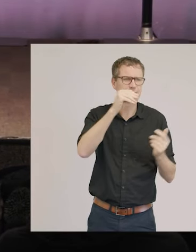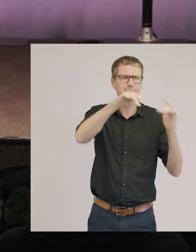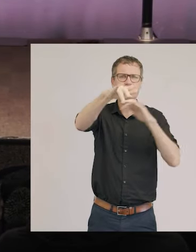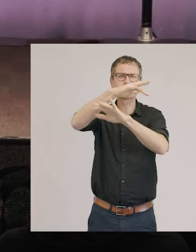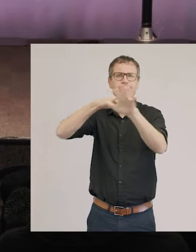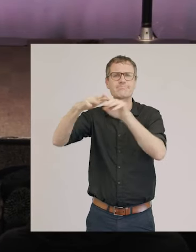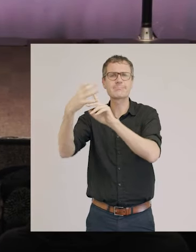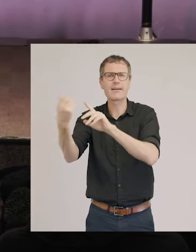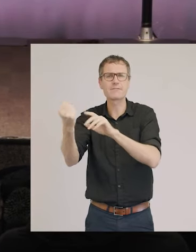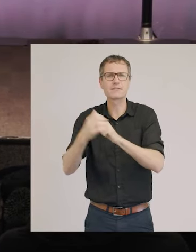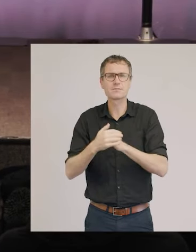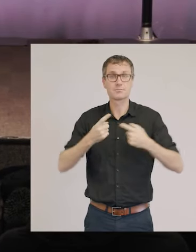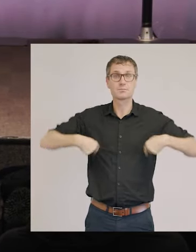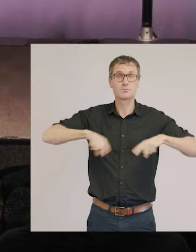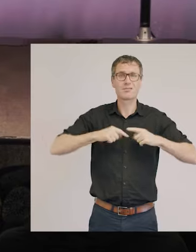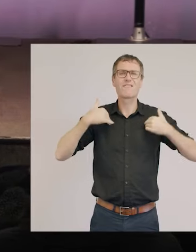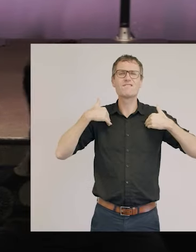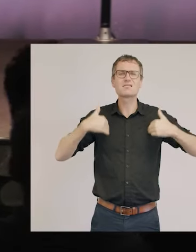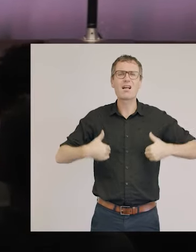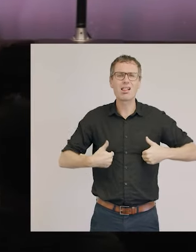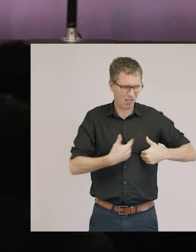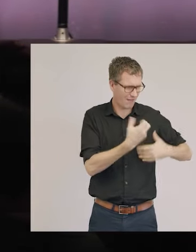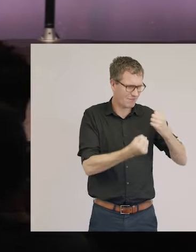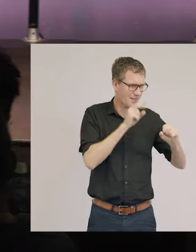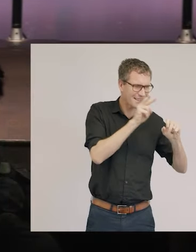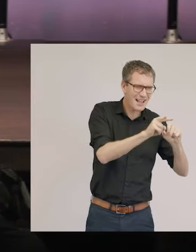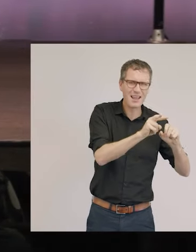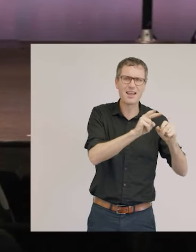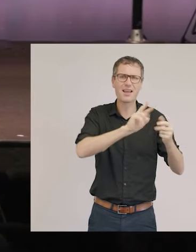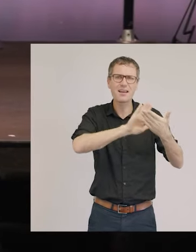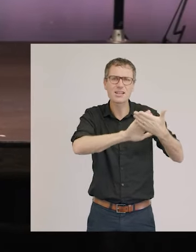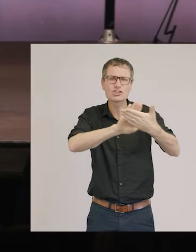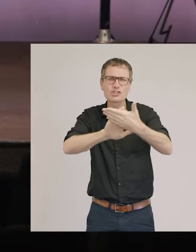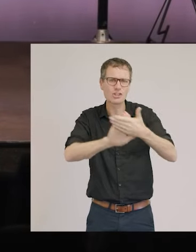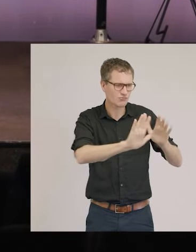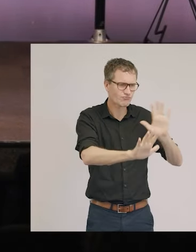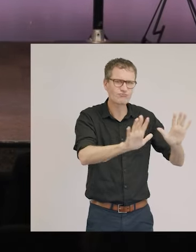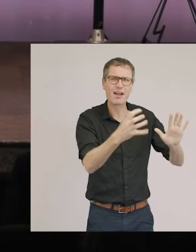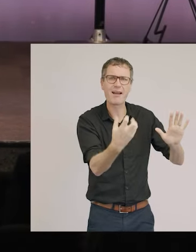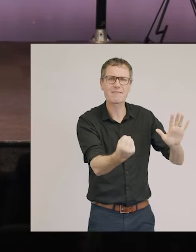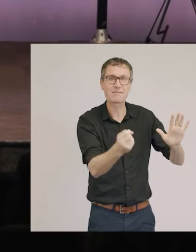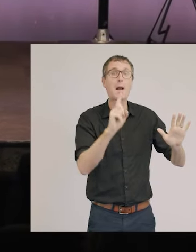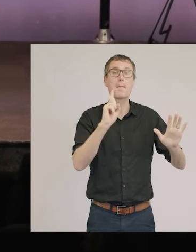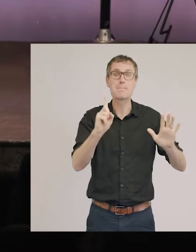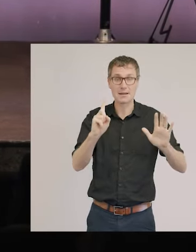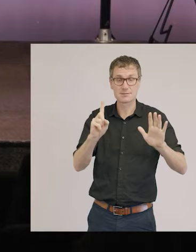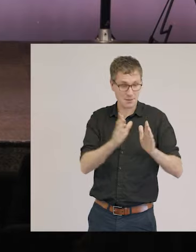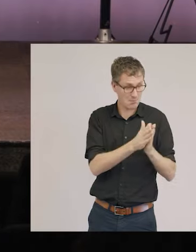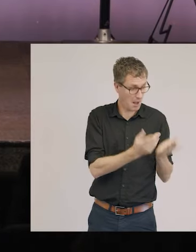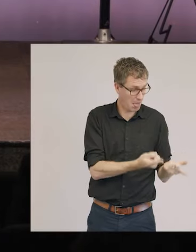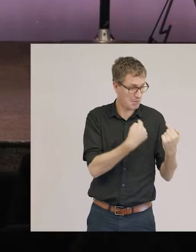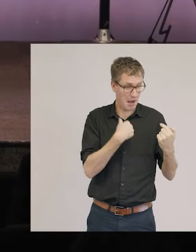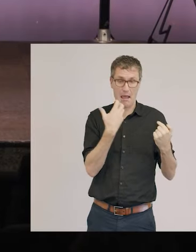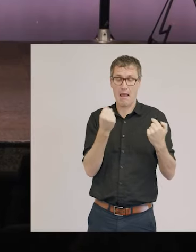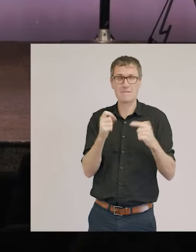world. We're living in the physical world, but the Bible lets us know that there's another whole world that is just as real,